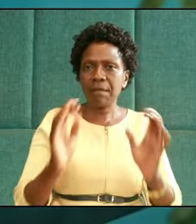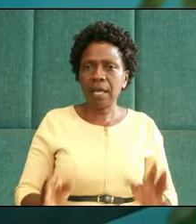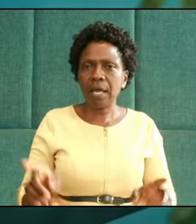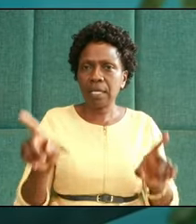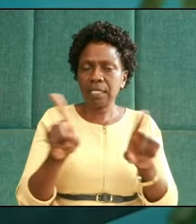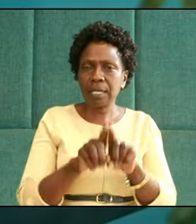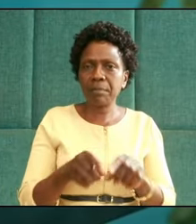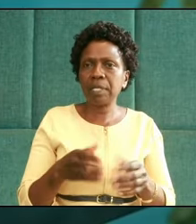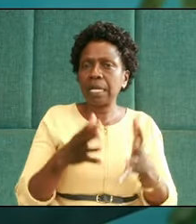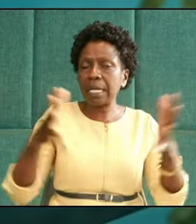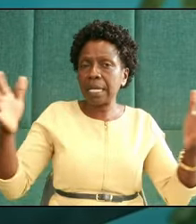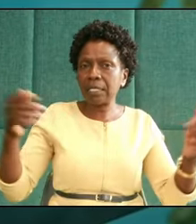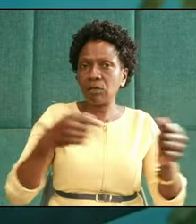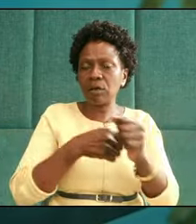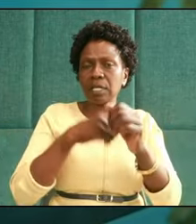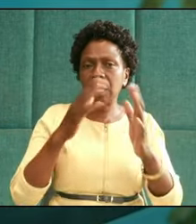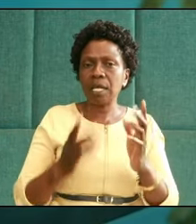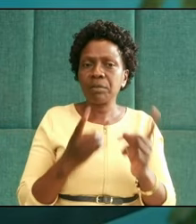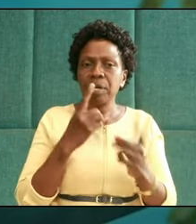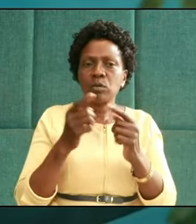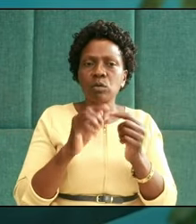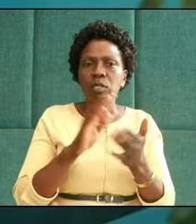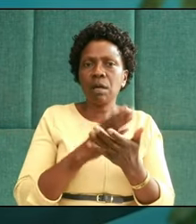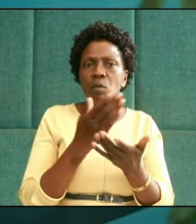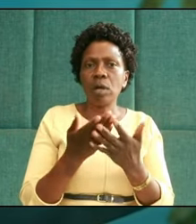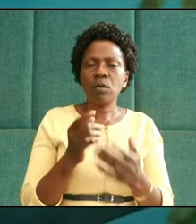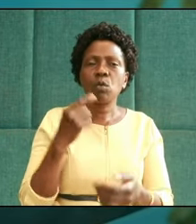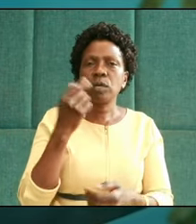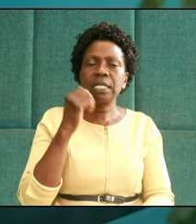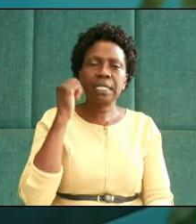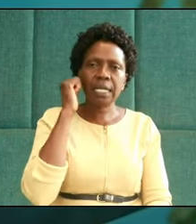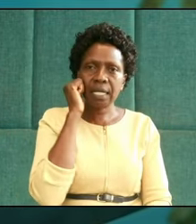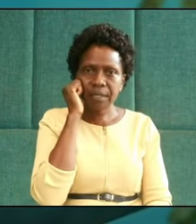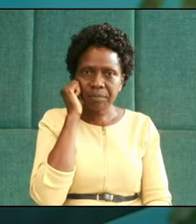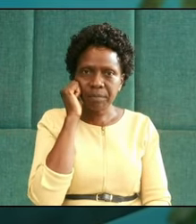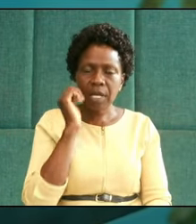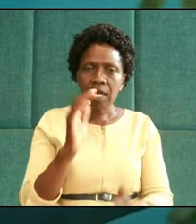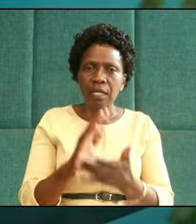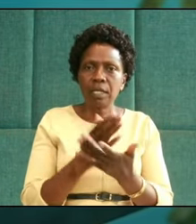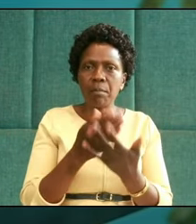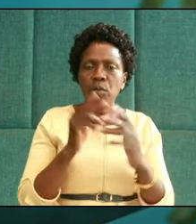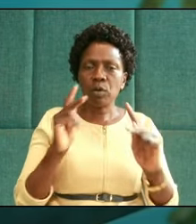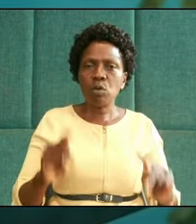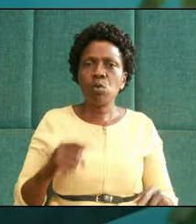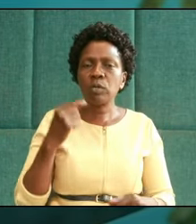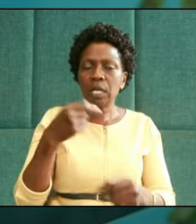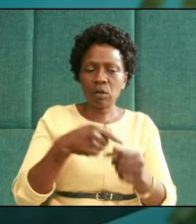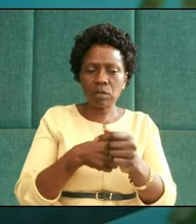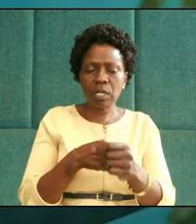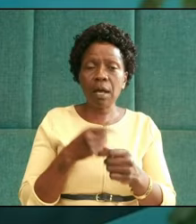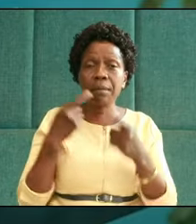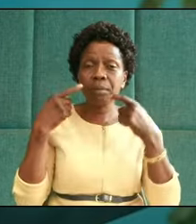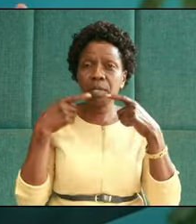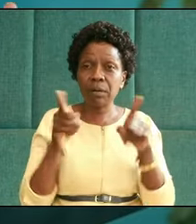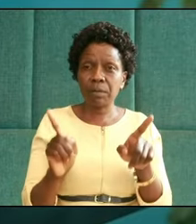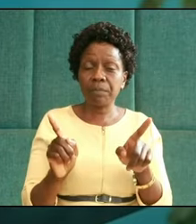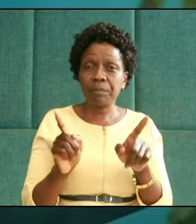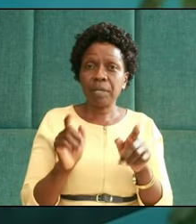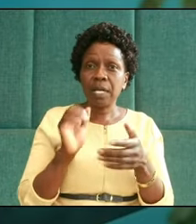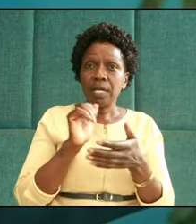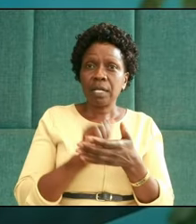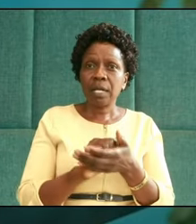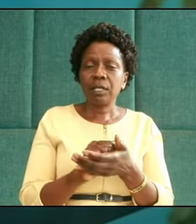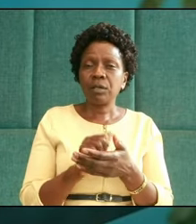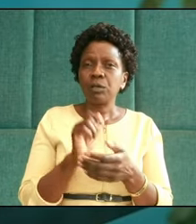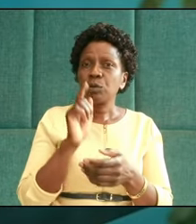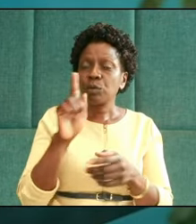great physician. I'm speaking to somebody who may be sick, somebody whom the doctors have pronounced that you may not live